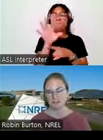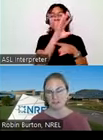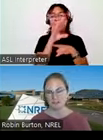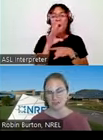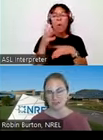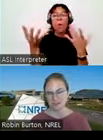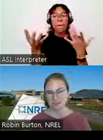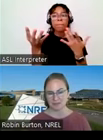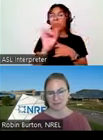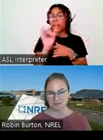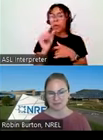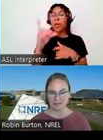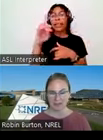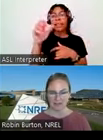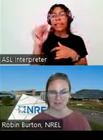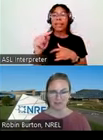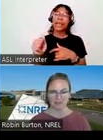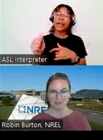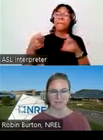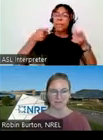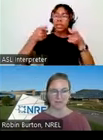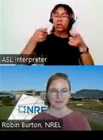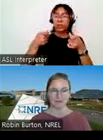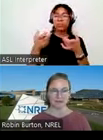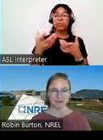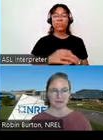also includes data management and dissemination as well.